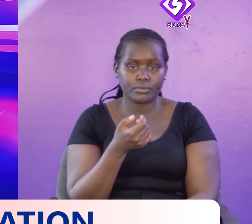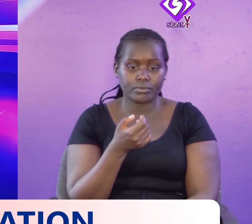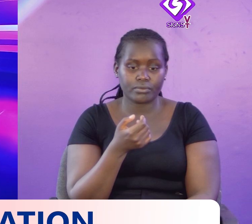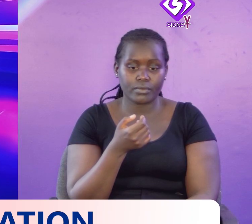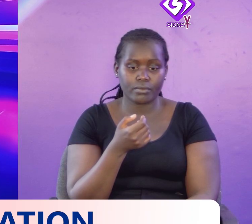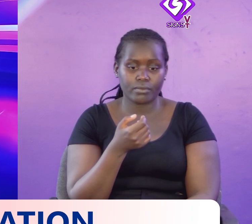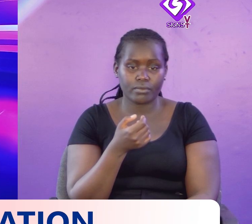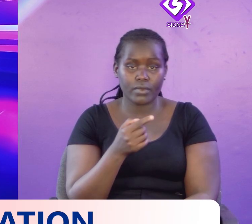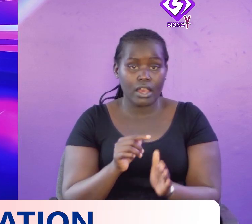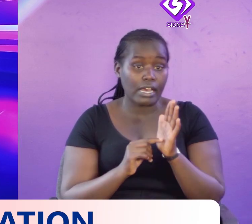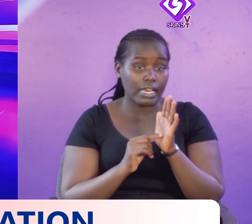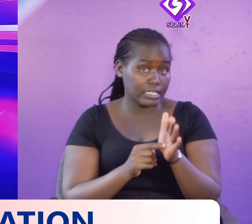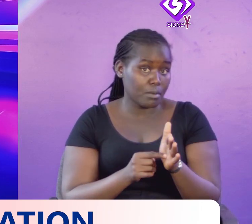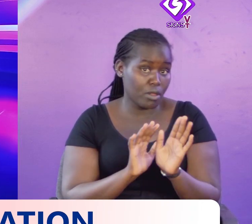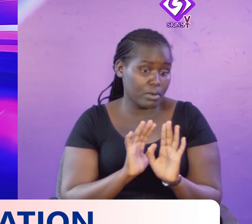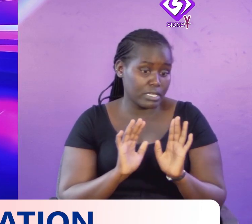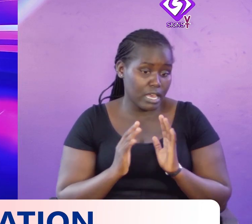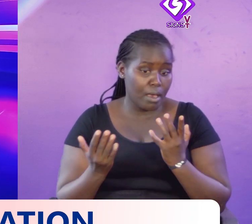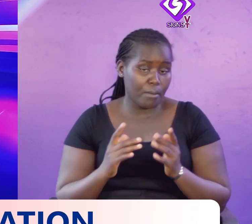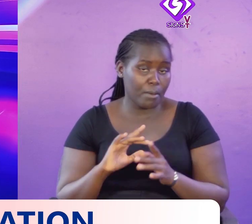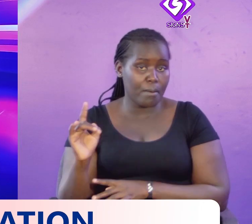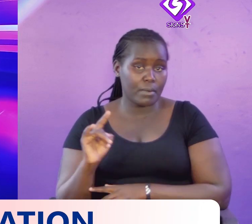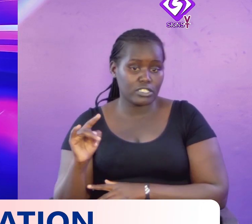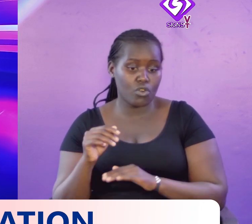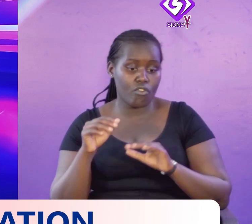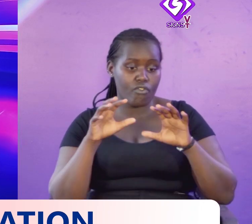I'm just giving example, Yes. maybe Ministry of Agriculture.